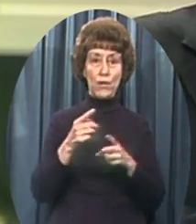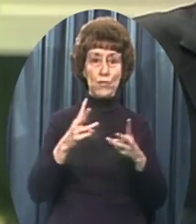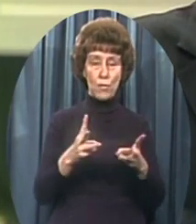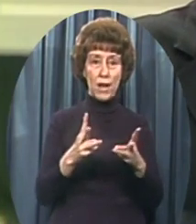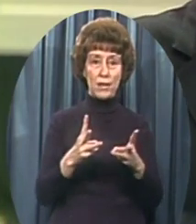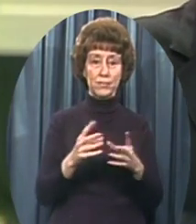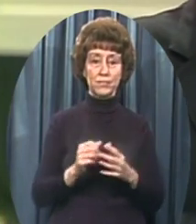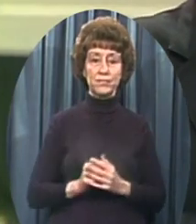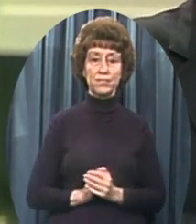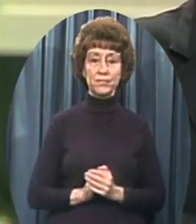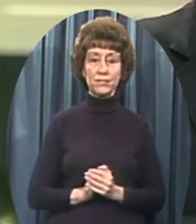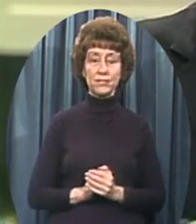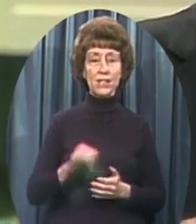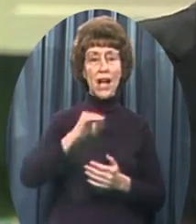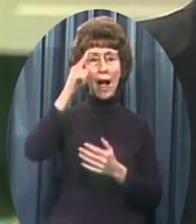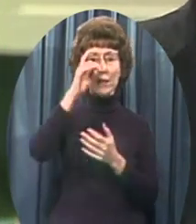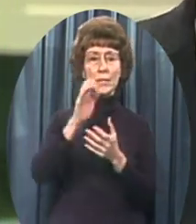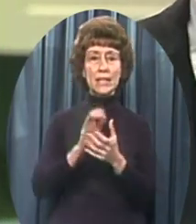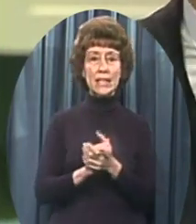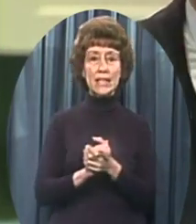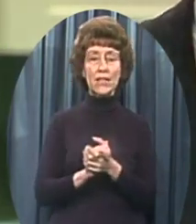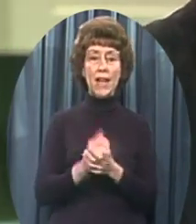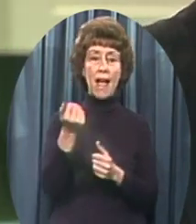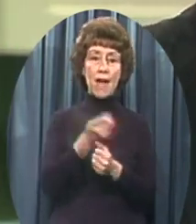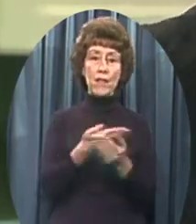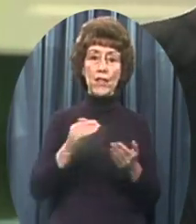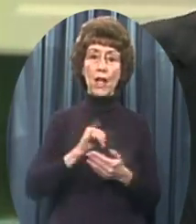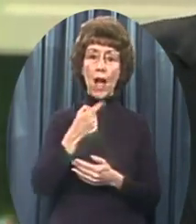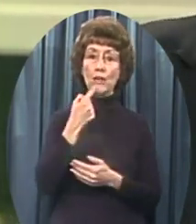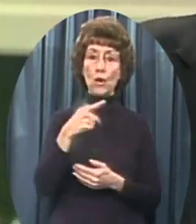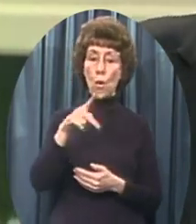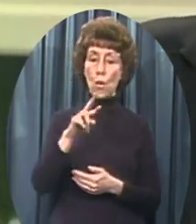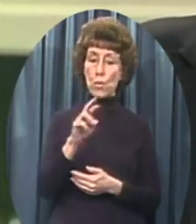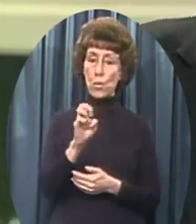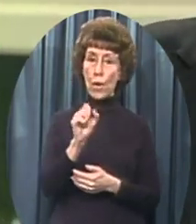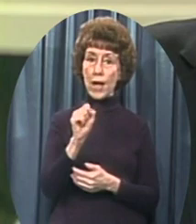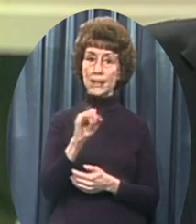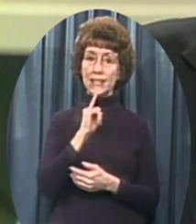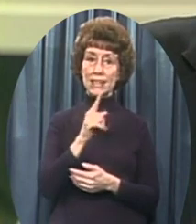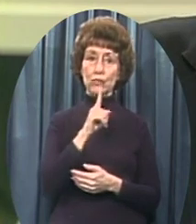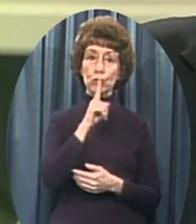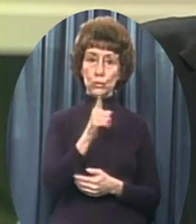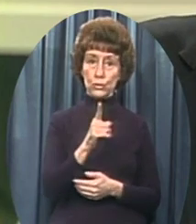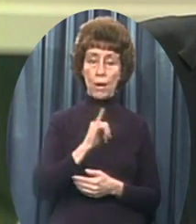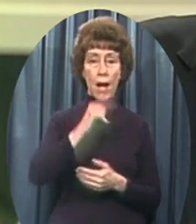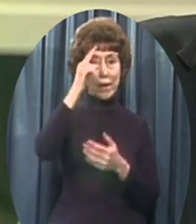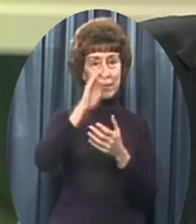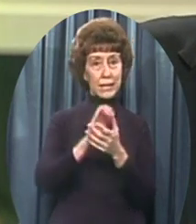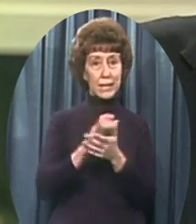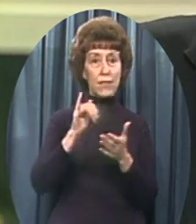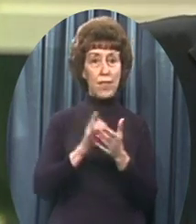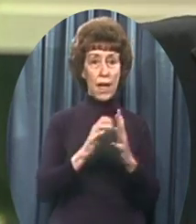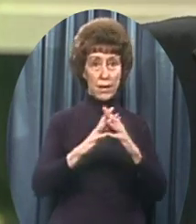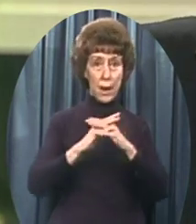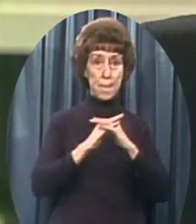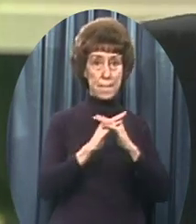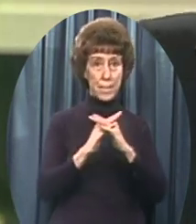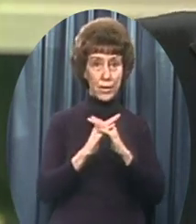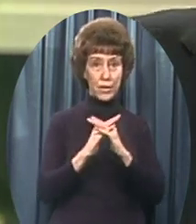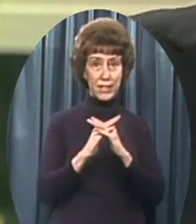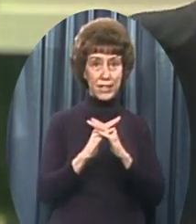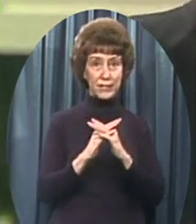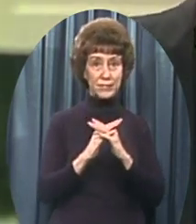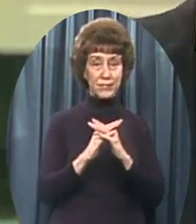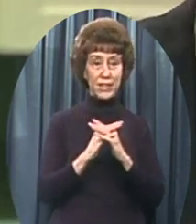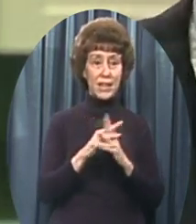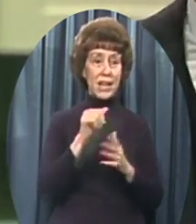I believe that everything I told the press is a fact. I believe that America